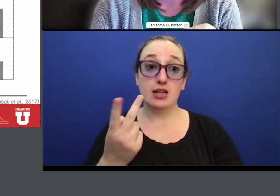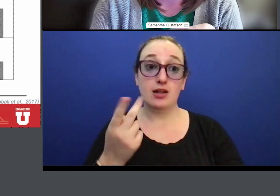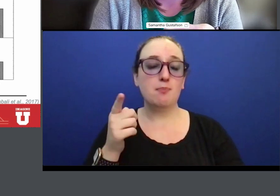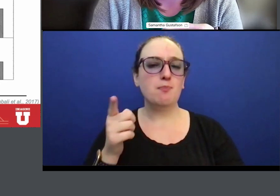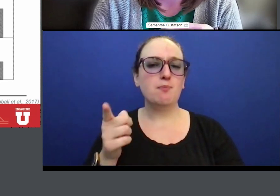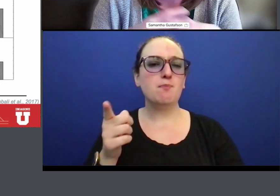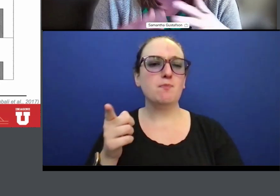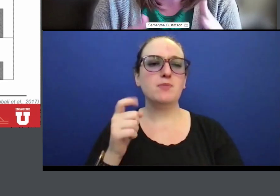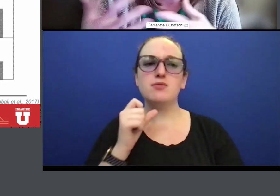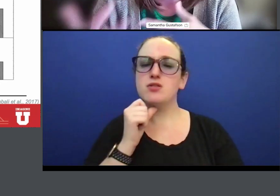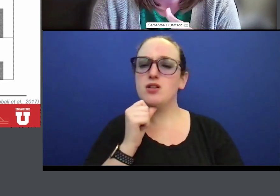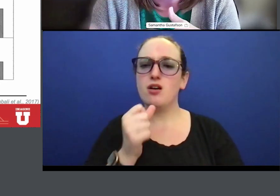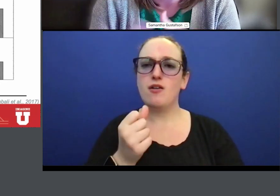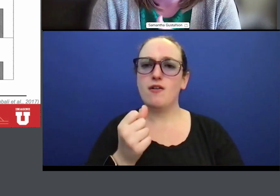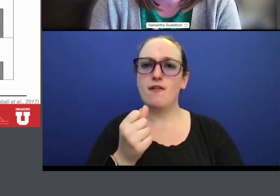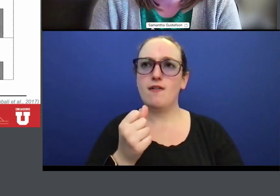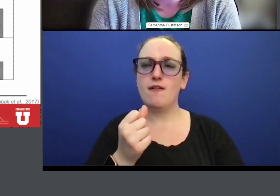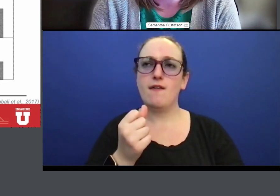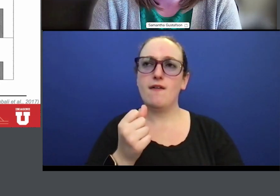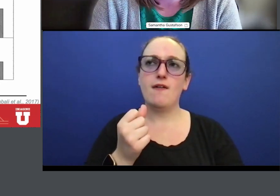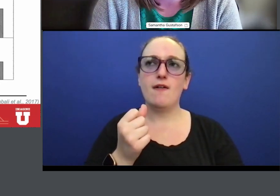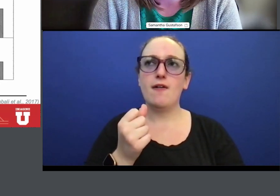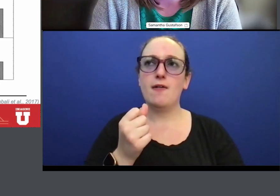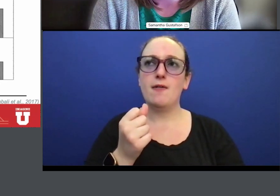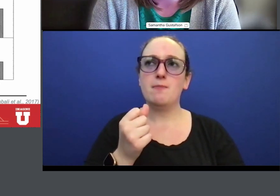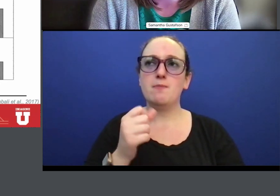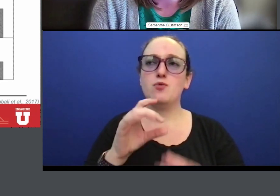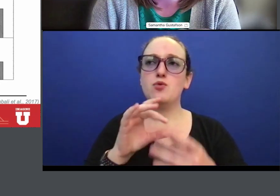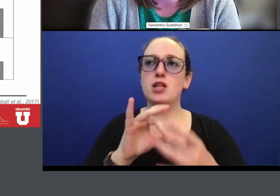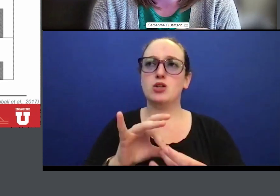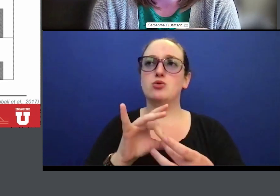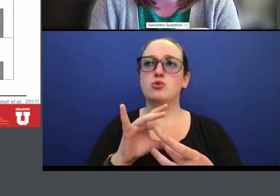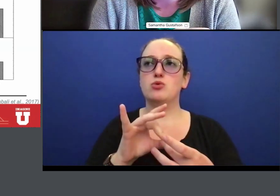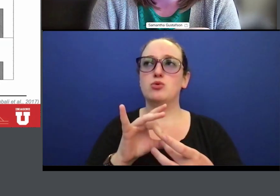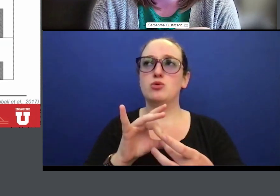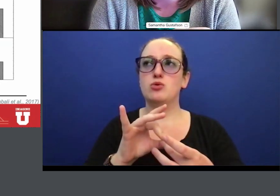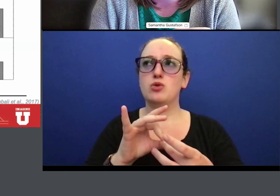not the severity of fatigue is not related to the